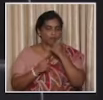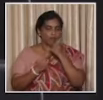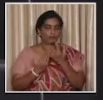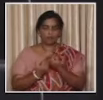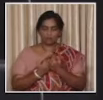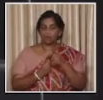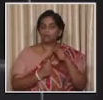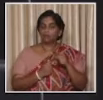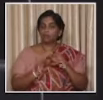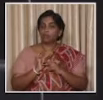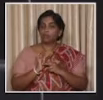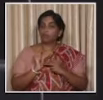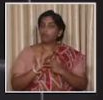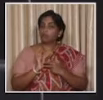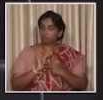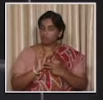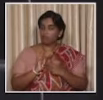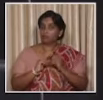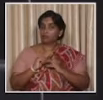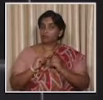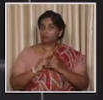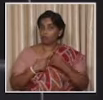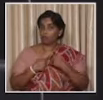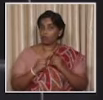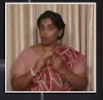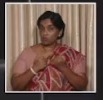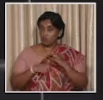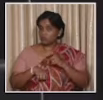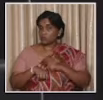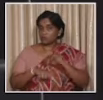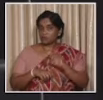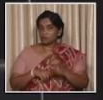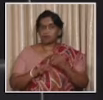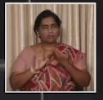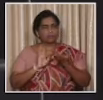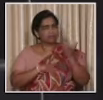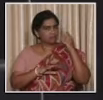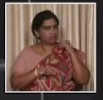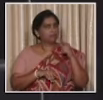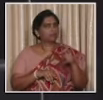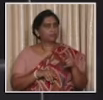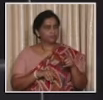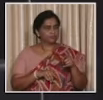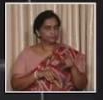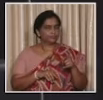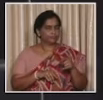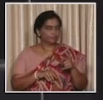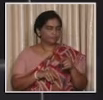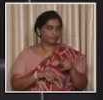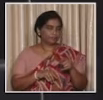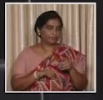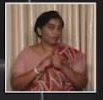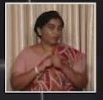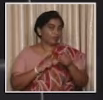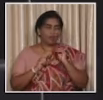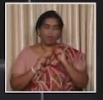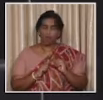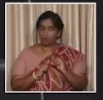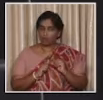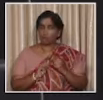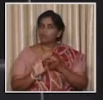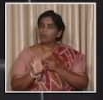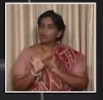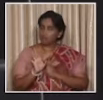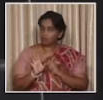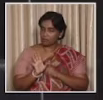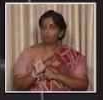project in the past, but whenever that is being mooted, what happens is there is always a problem with